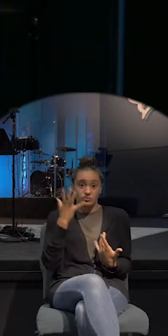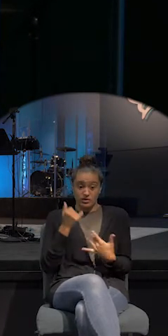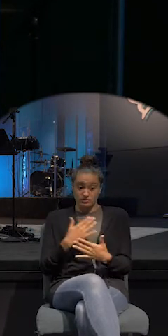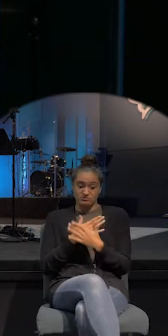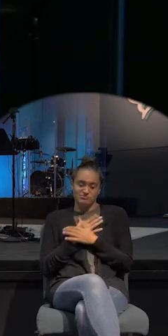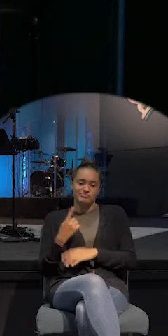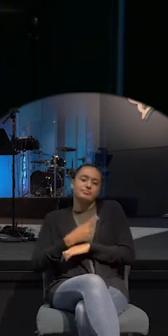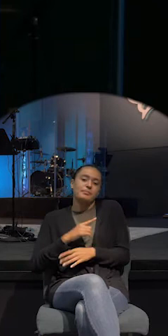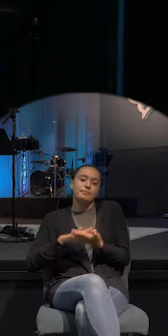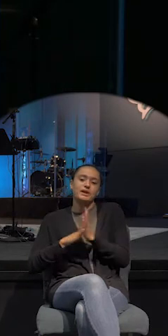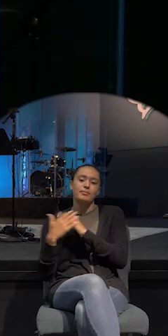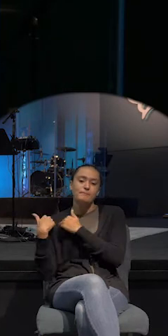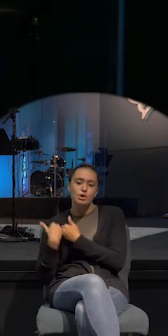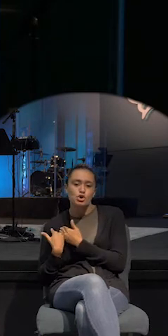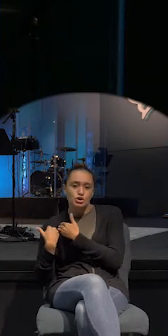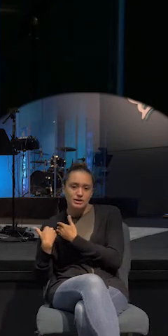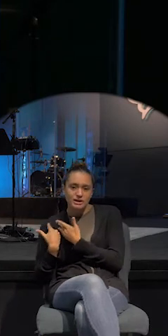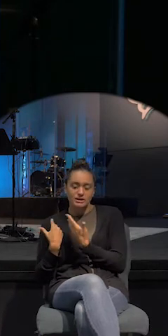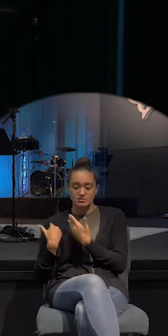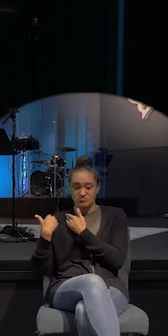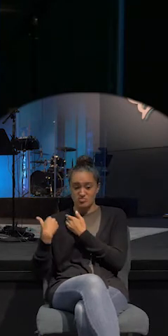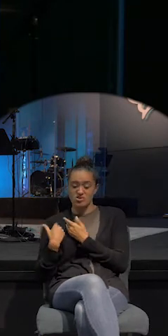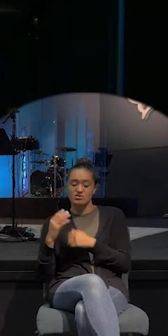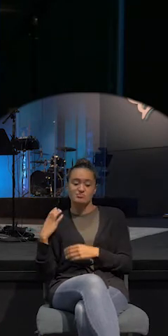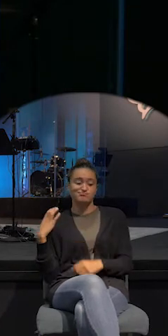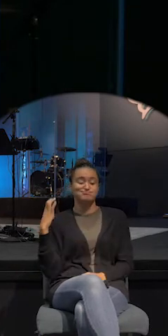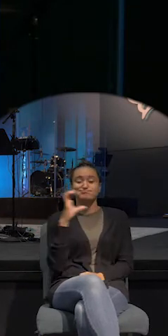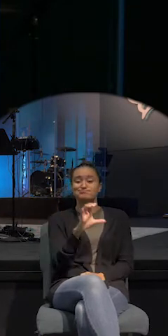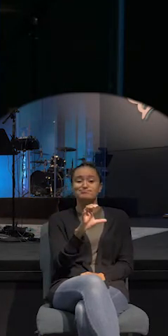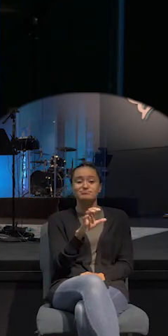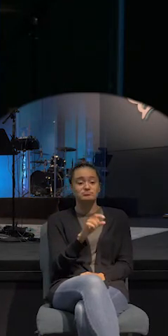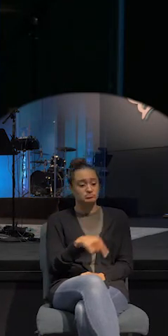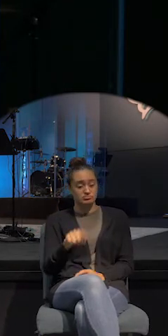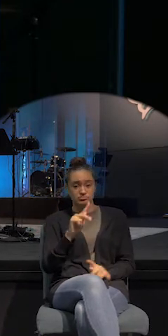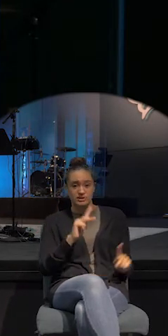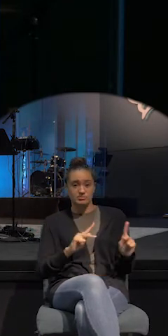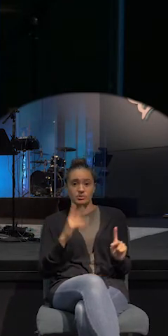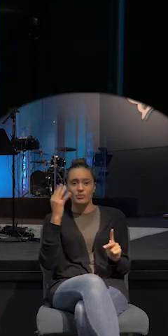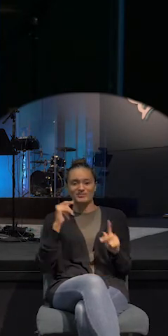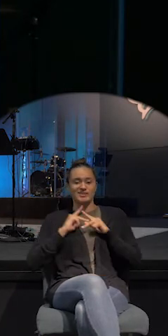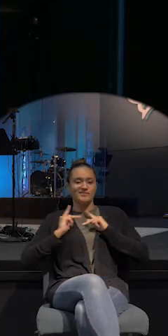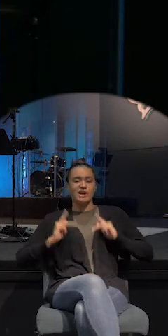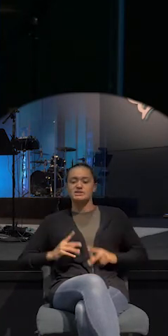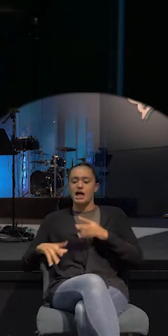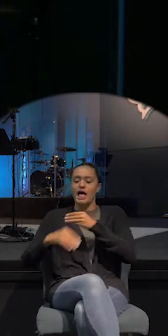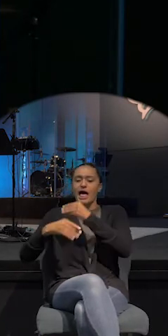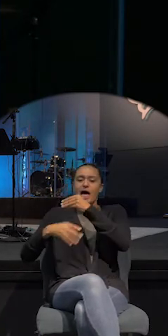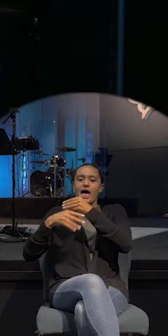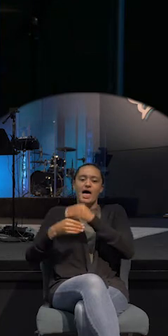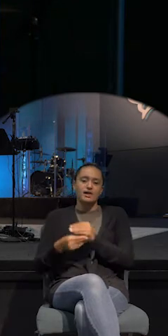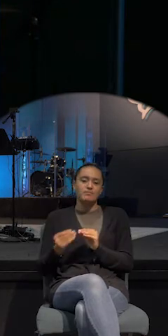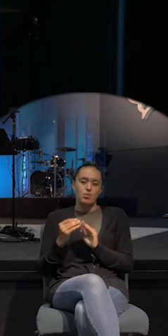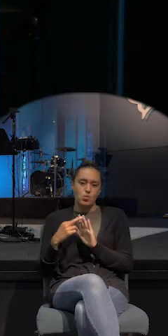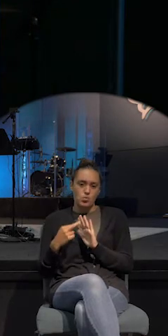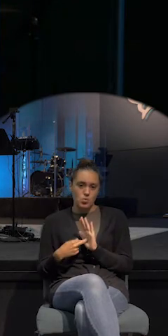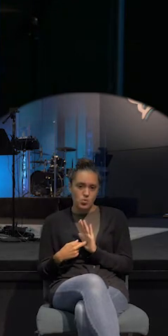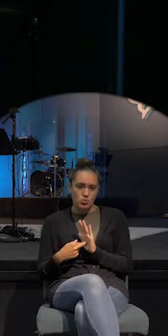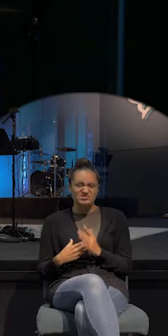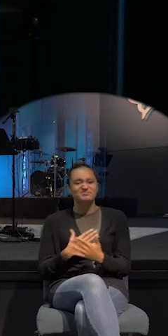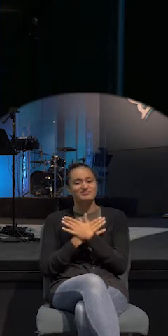became a burden that was placed on them because of the Pharisees, the